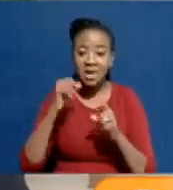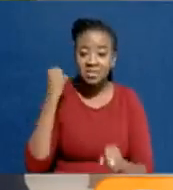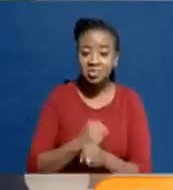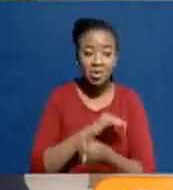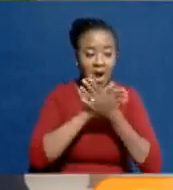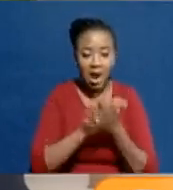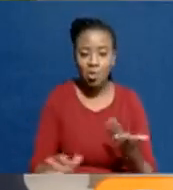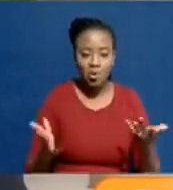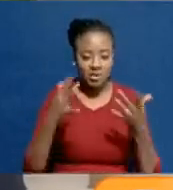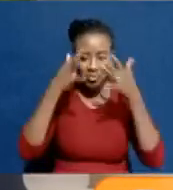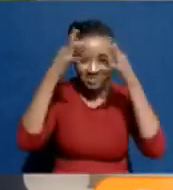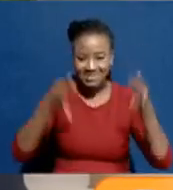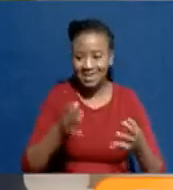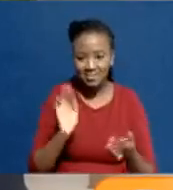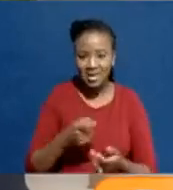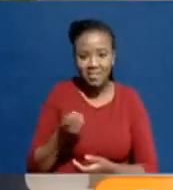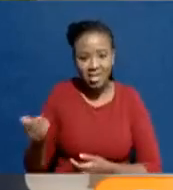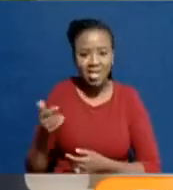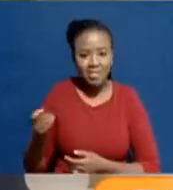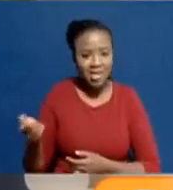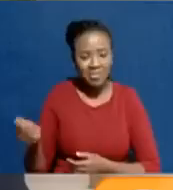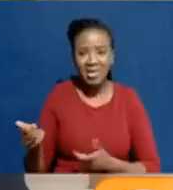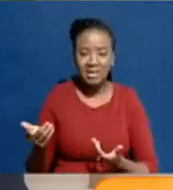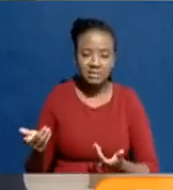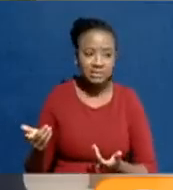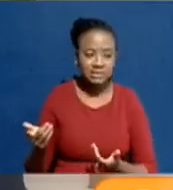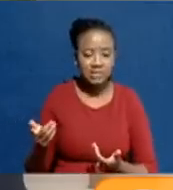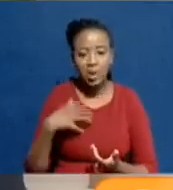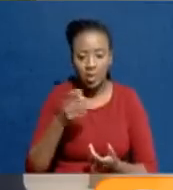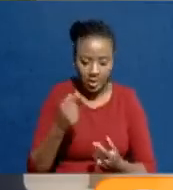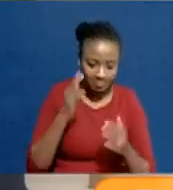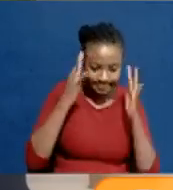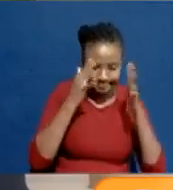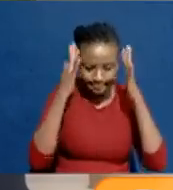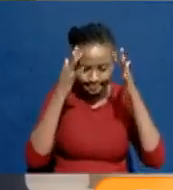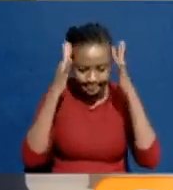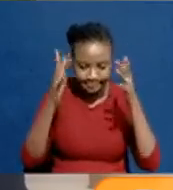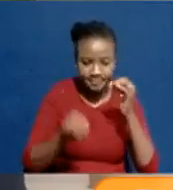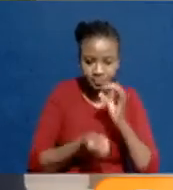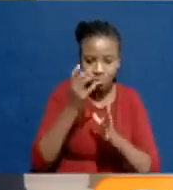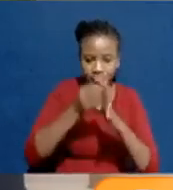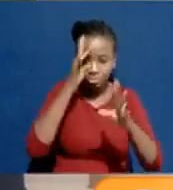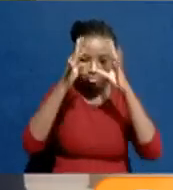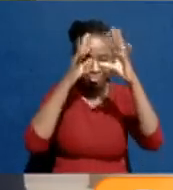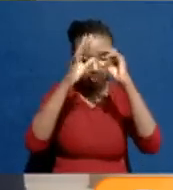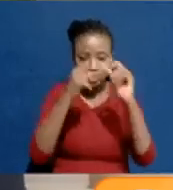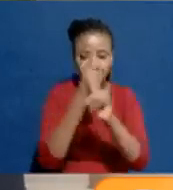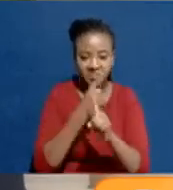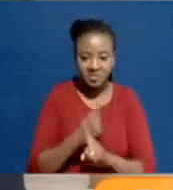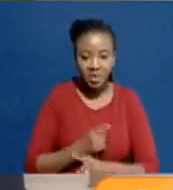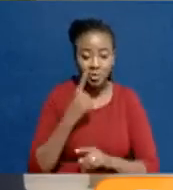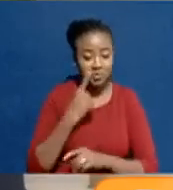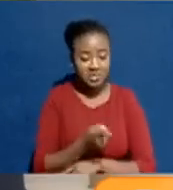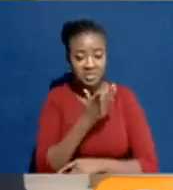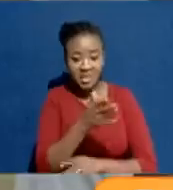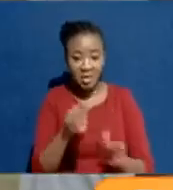So, and they have to pay their bills. So people are becoming creative, young people. And they're seeing there is viability in